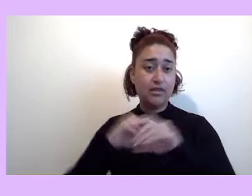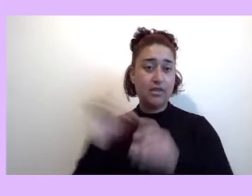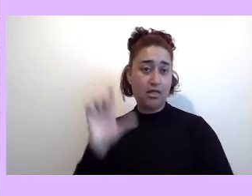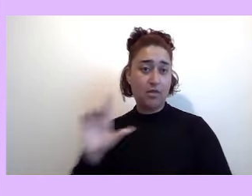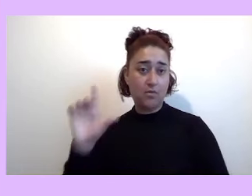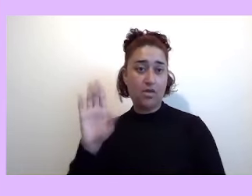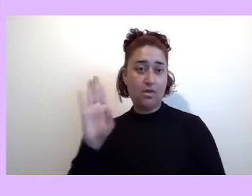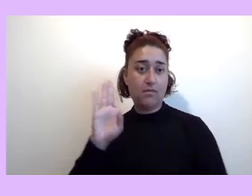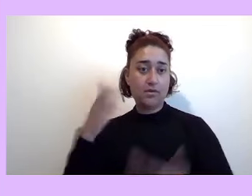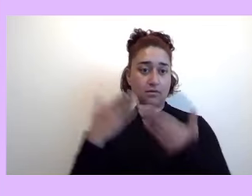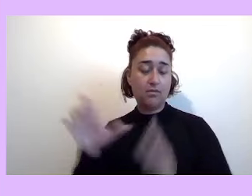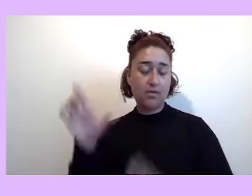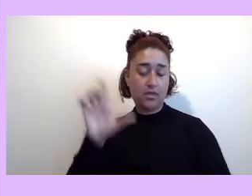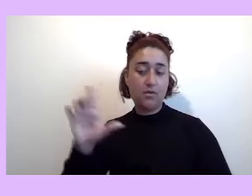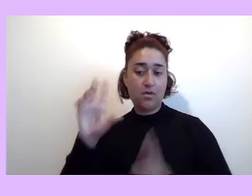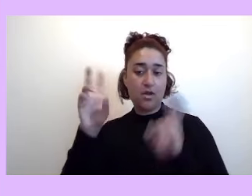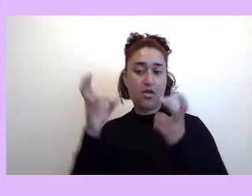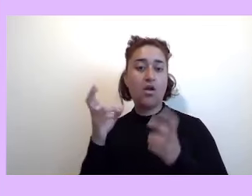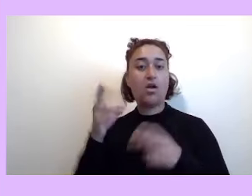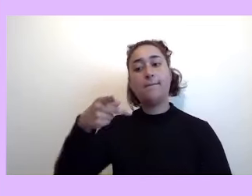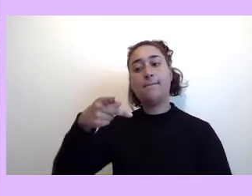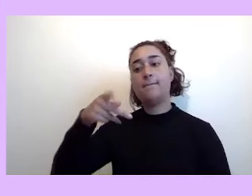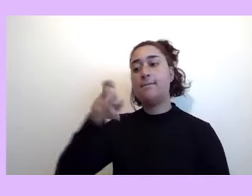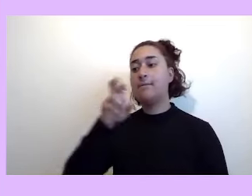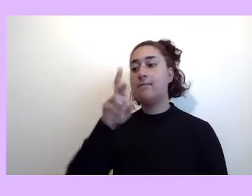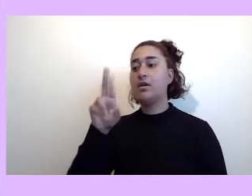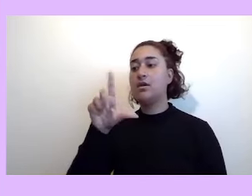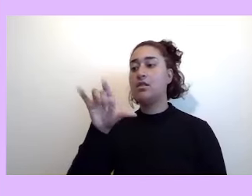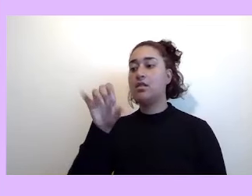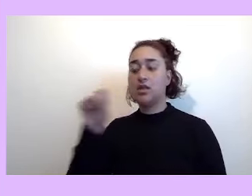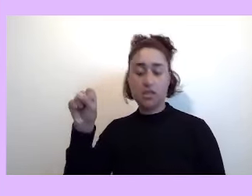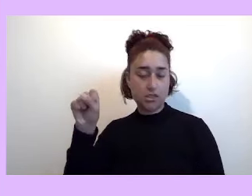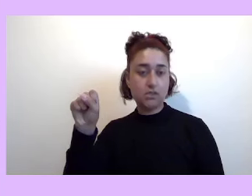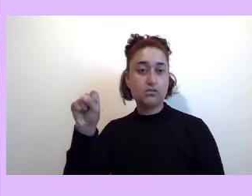a piece called Peerless by G.A. Park. And